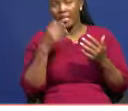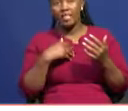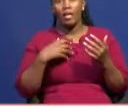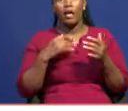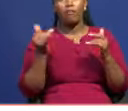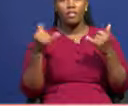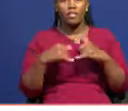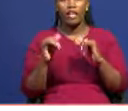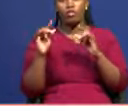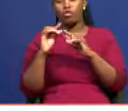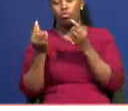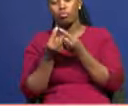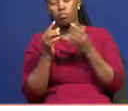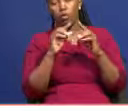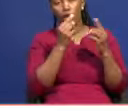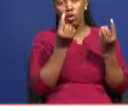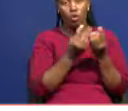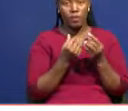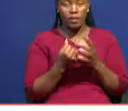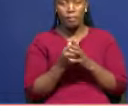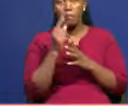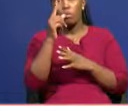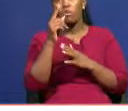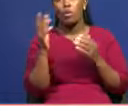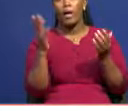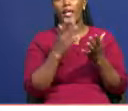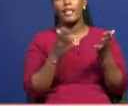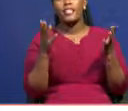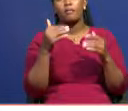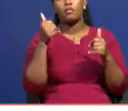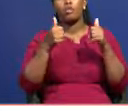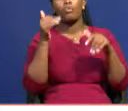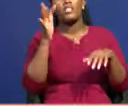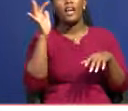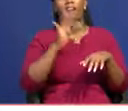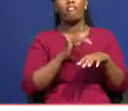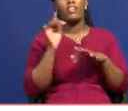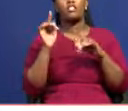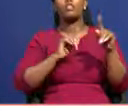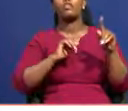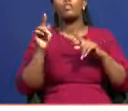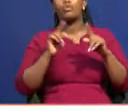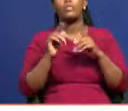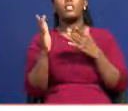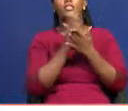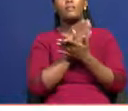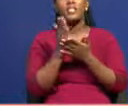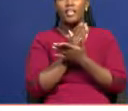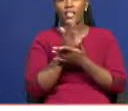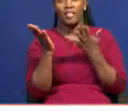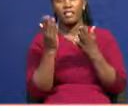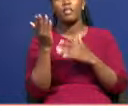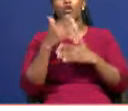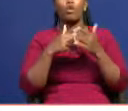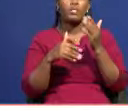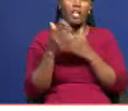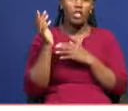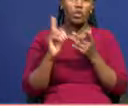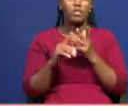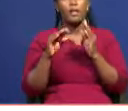reclassify. Now, one of those items is affect the tourism industry. The construction or the materials that are in use for